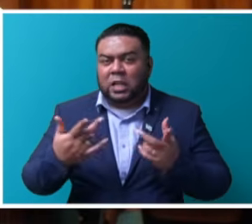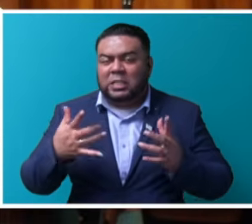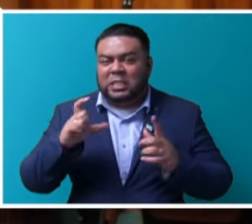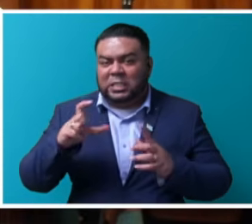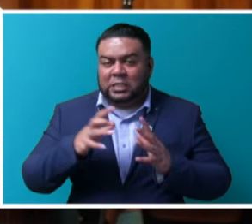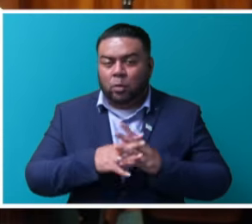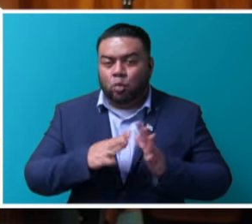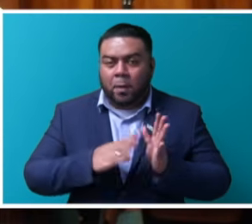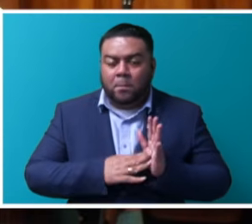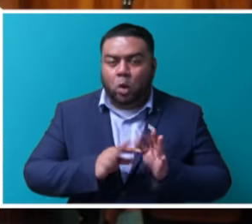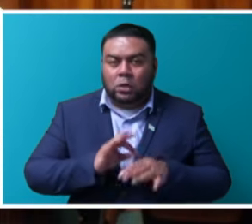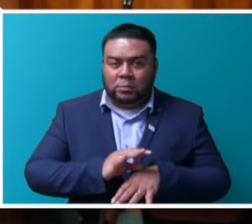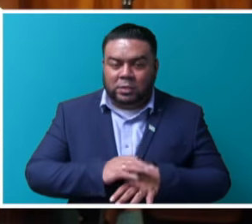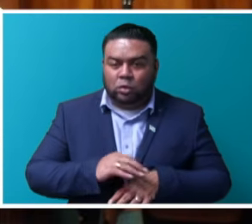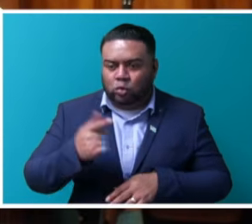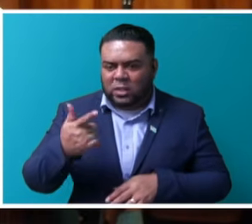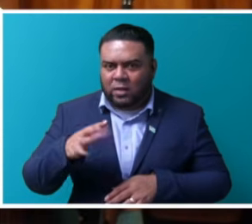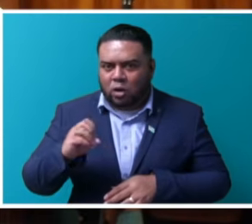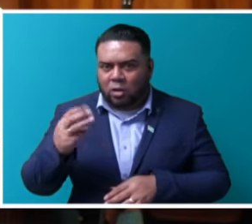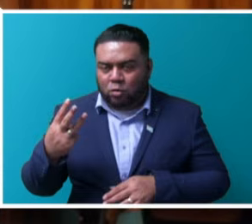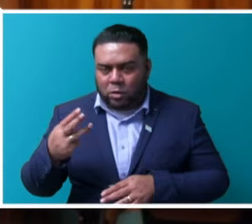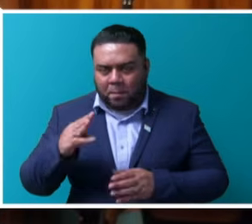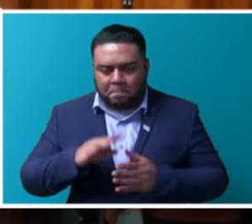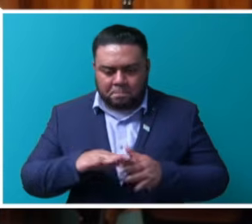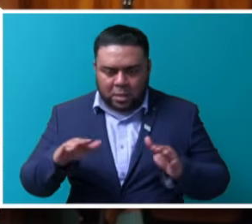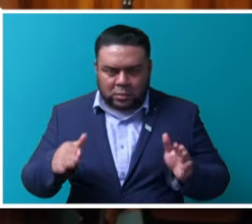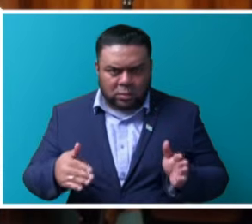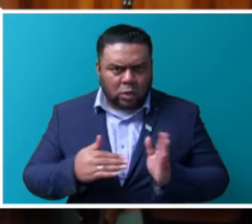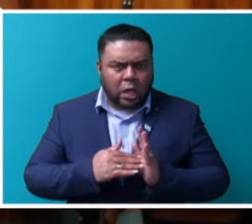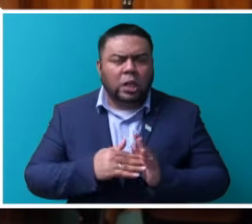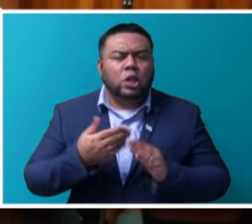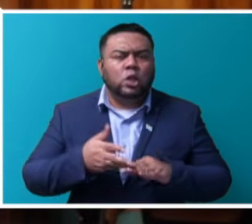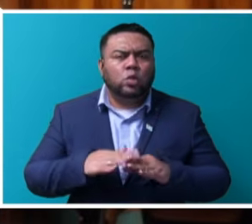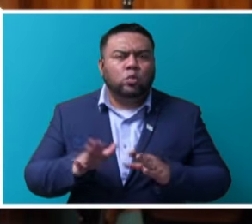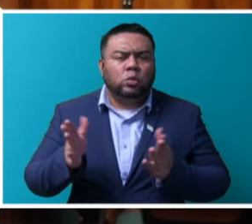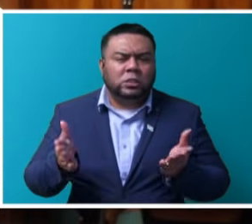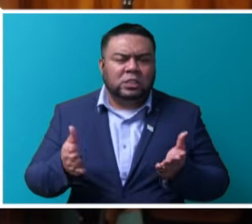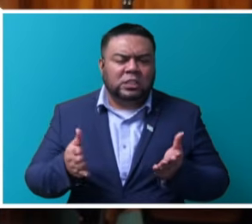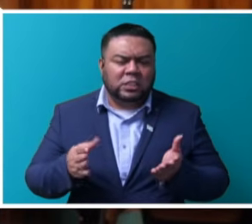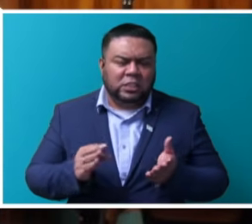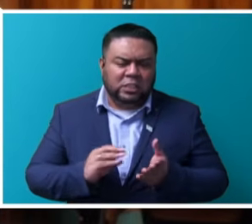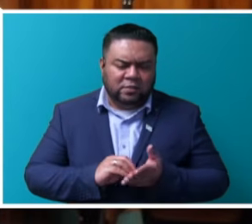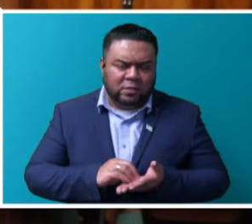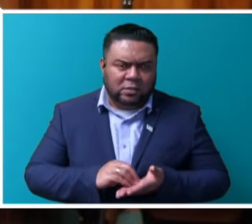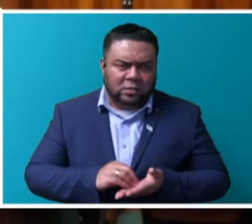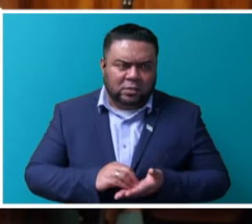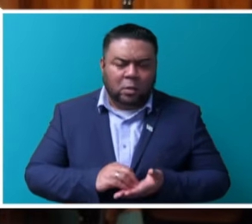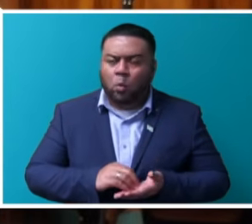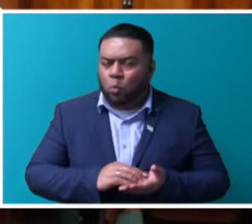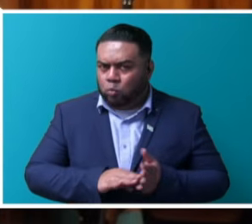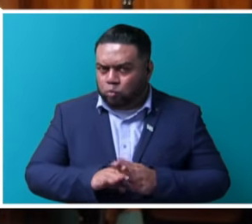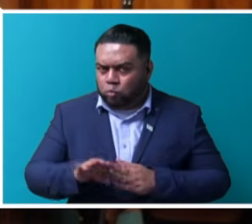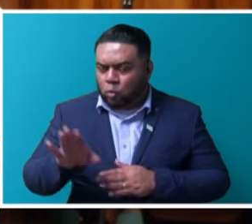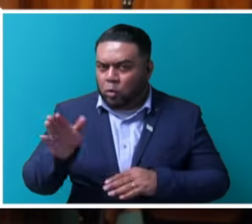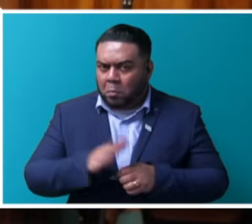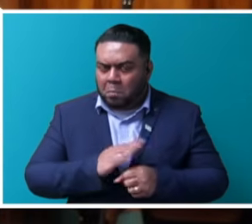to 703 beds. We need to cater for new services based on our disease profile and projections. We need to make provisions to